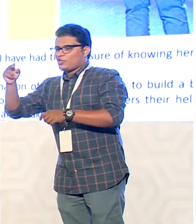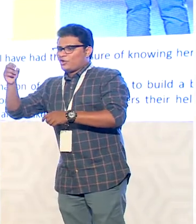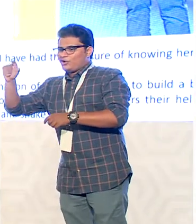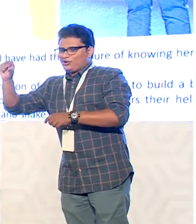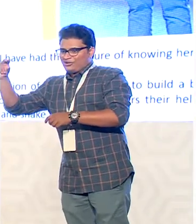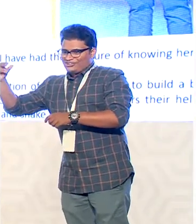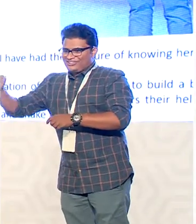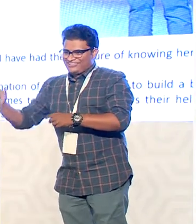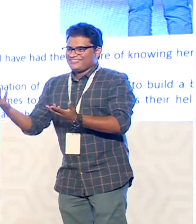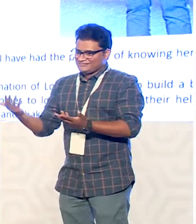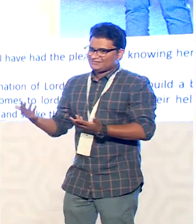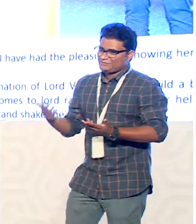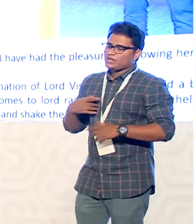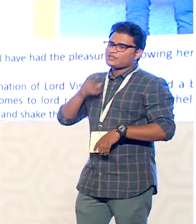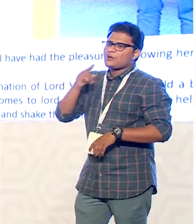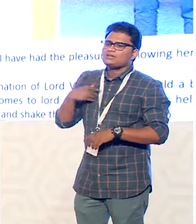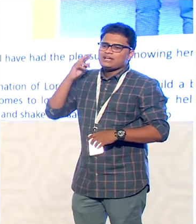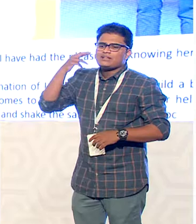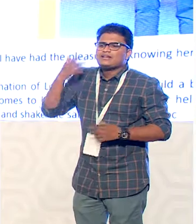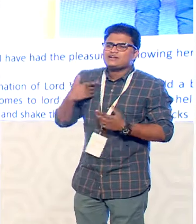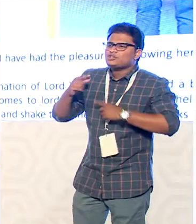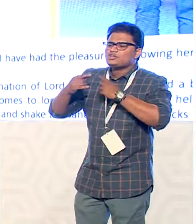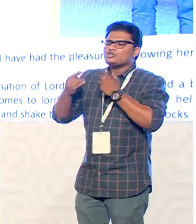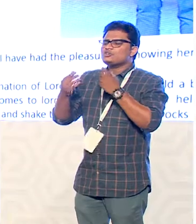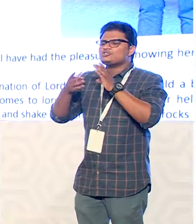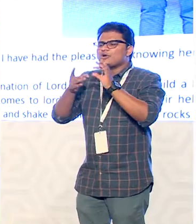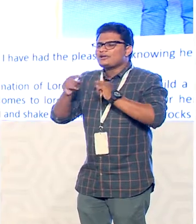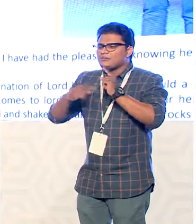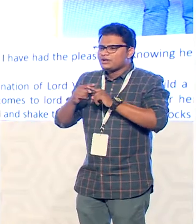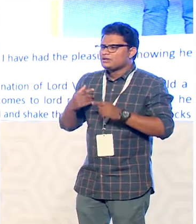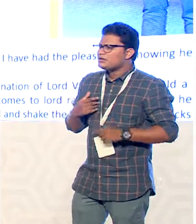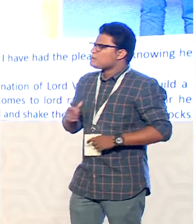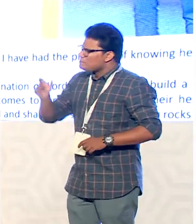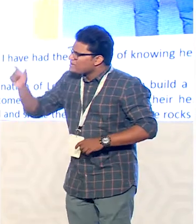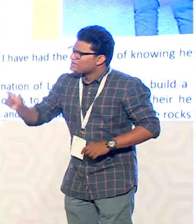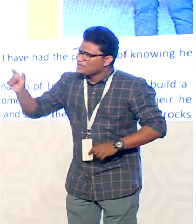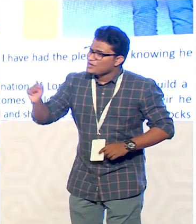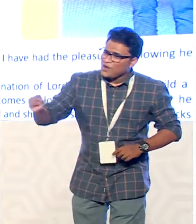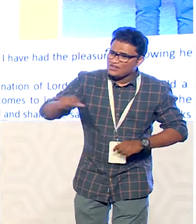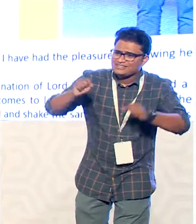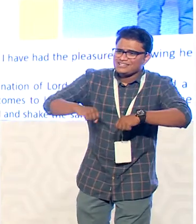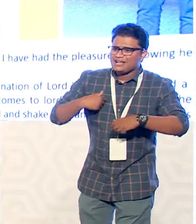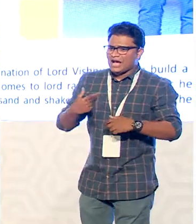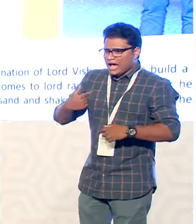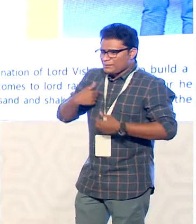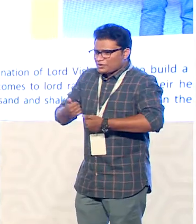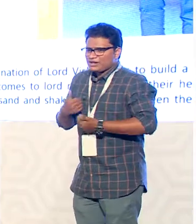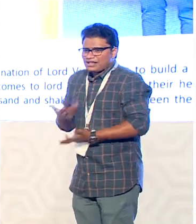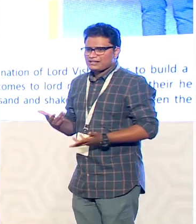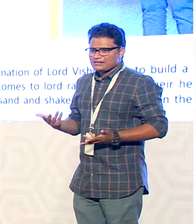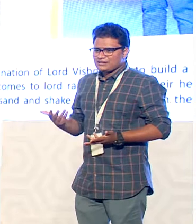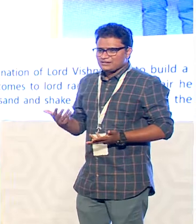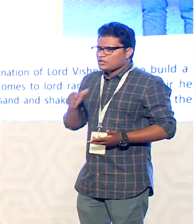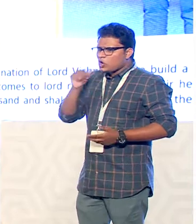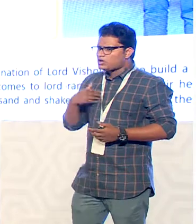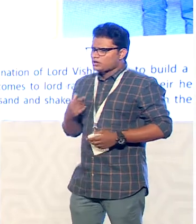the obvious reason that this is a story about how everybody is good at something, it's also about how nobody is too